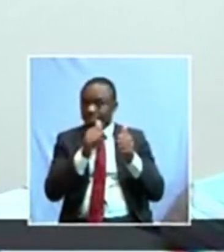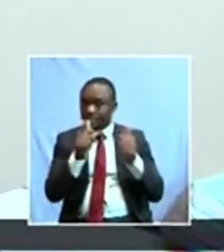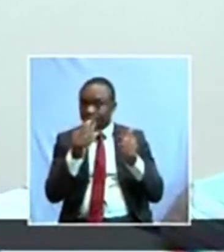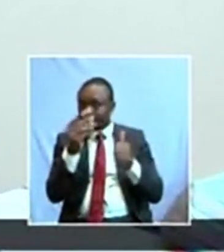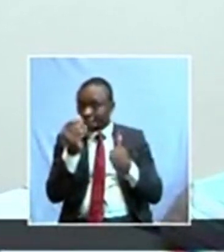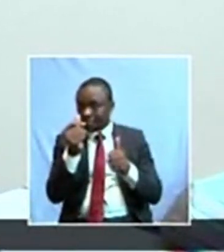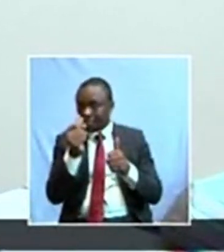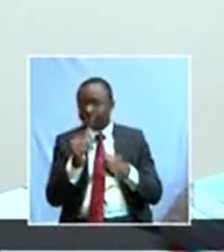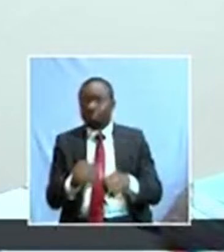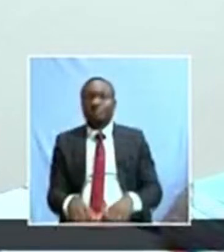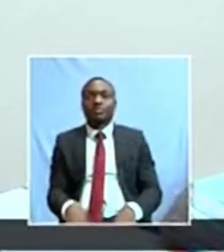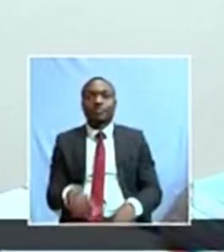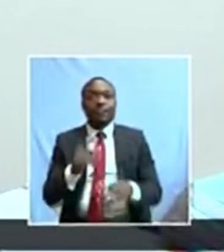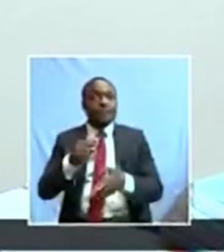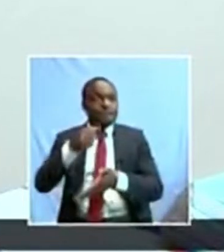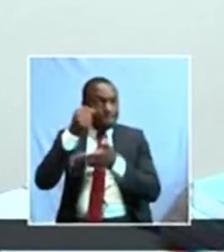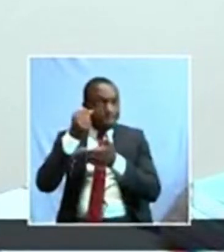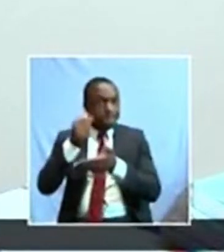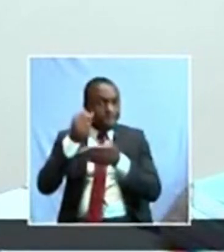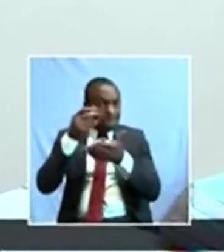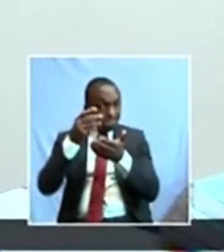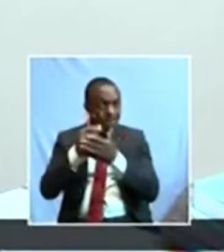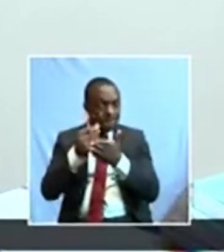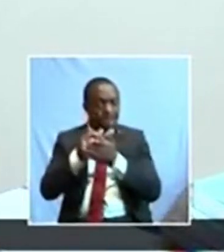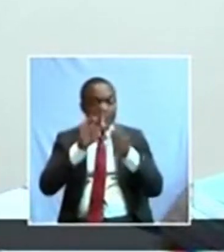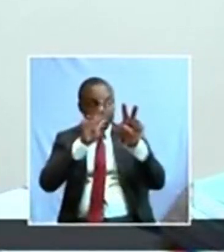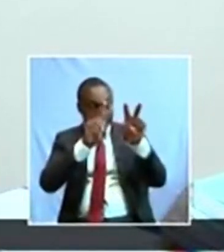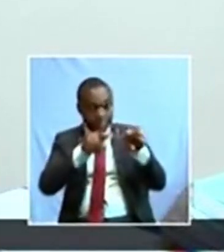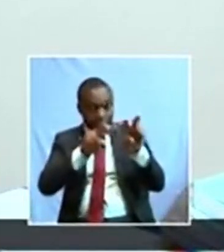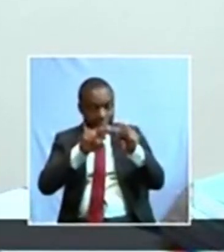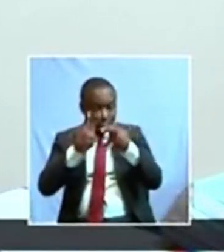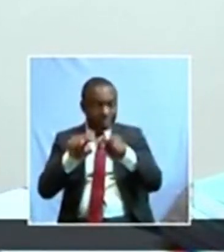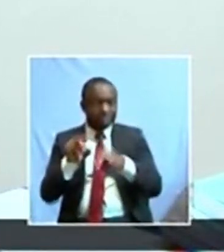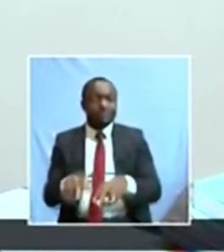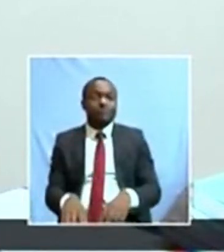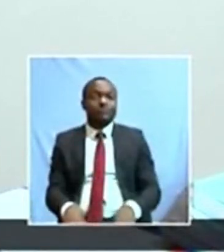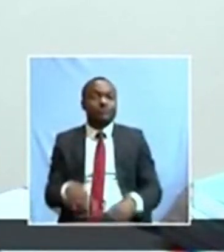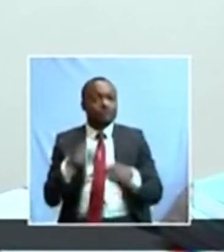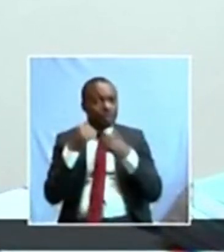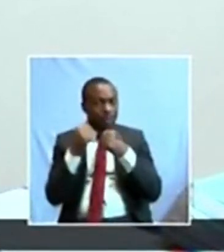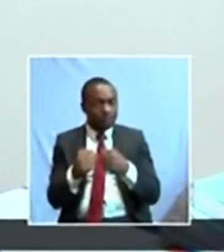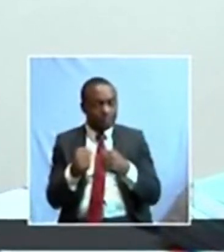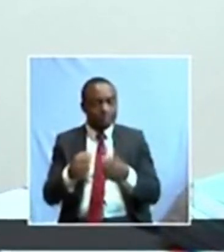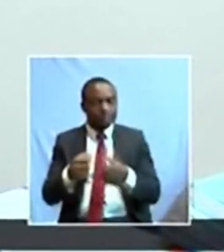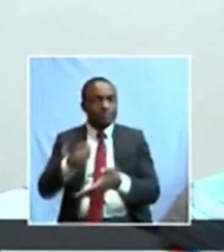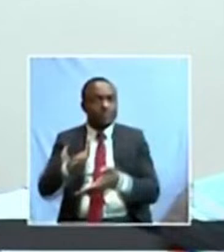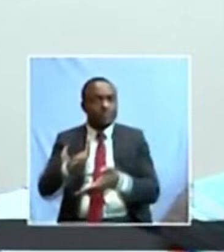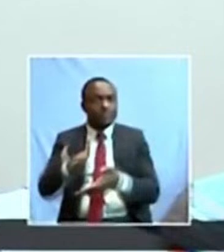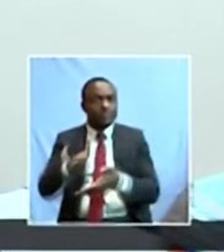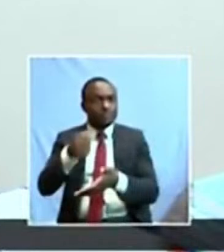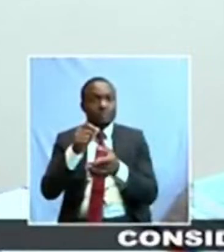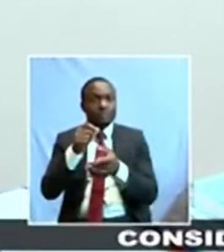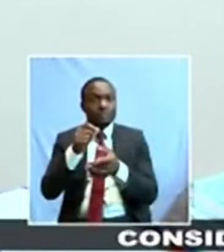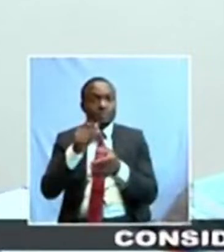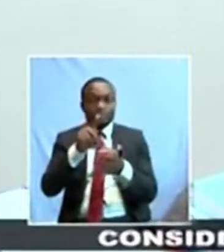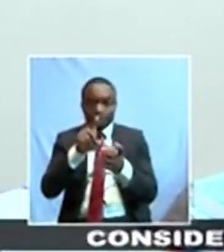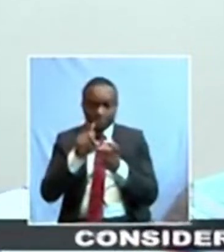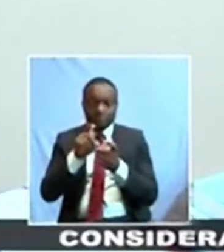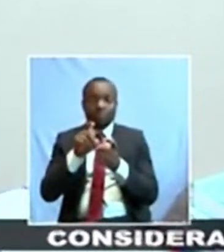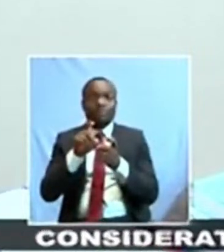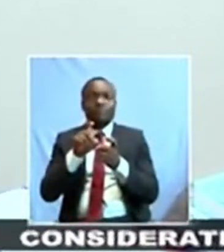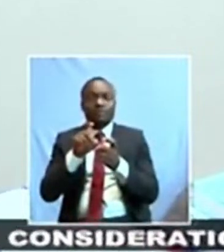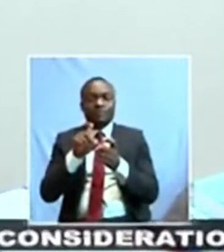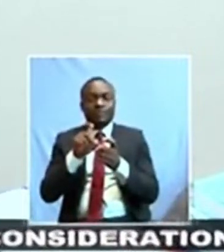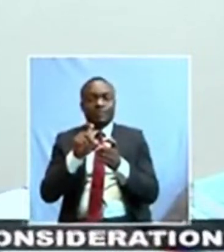revenues. Budget and financial oversight. Strengthen the budget track process to ensure that funds are